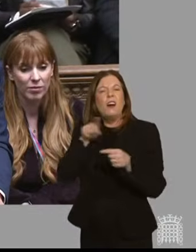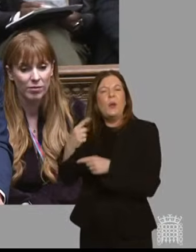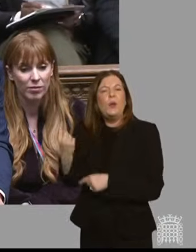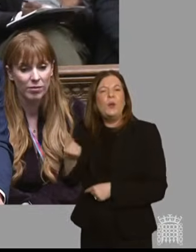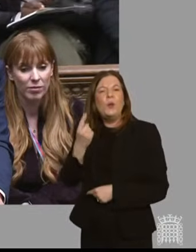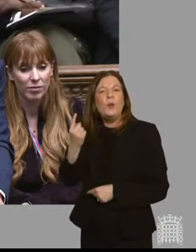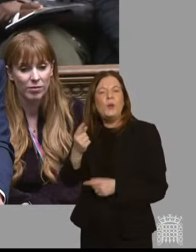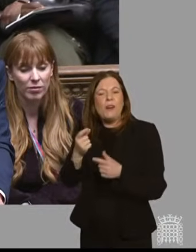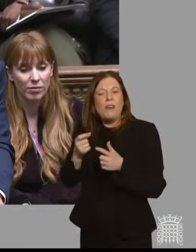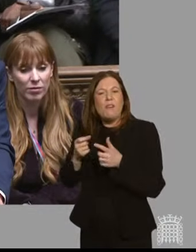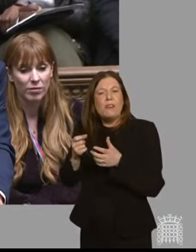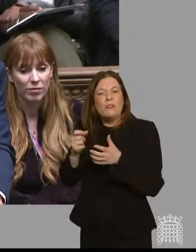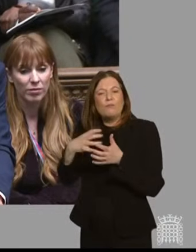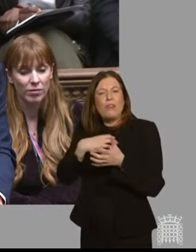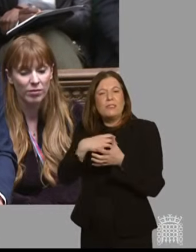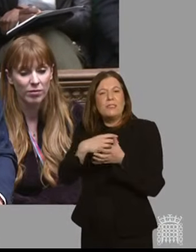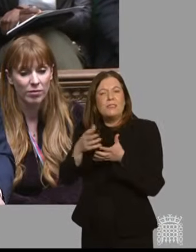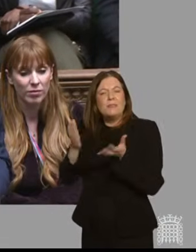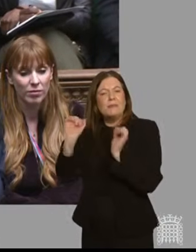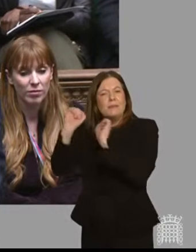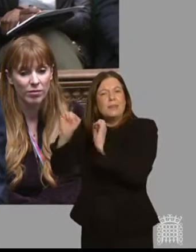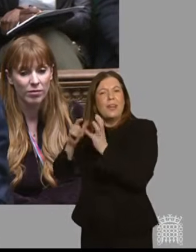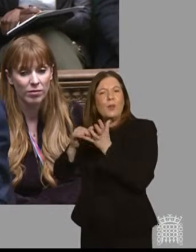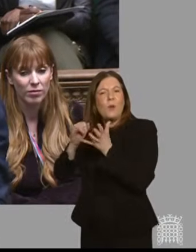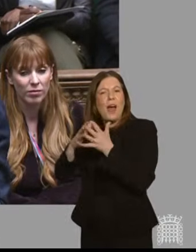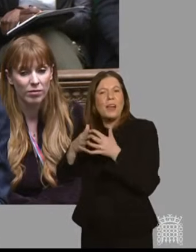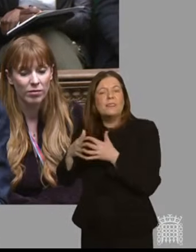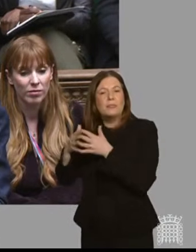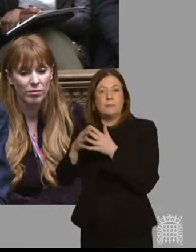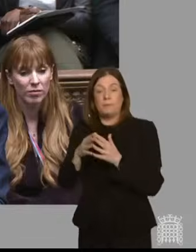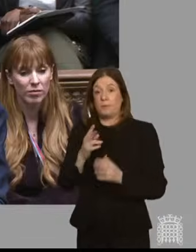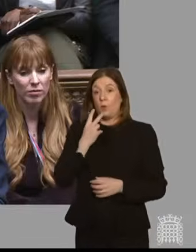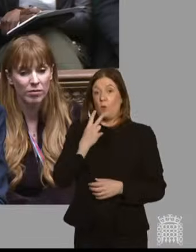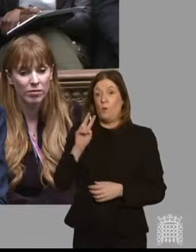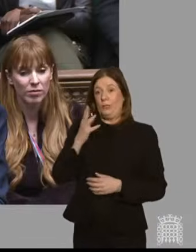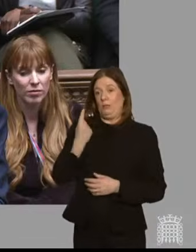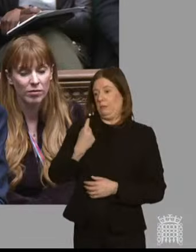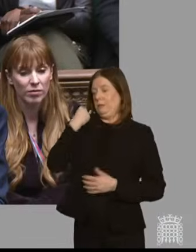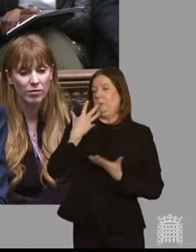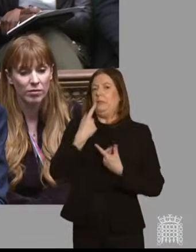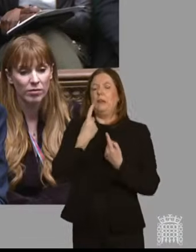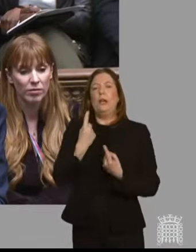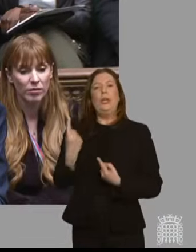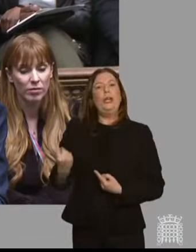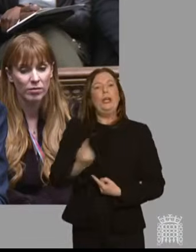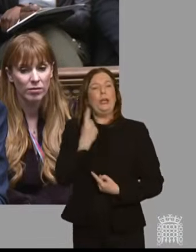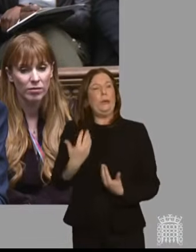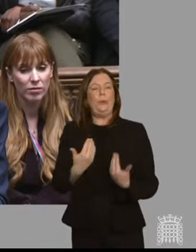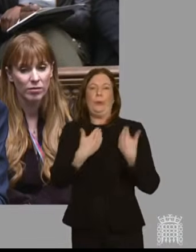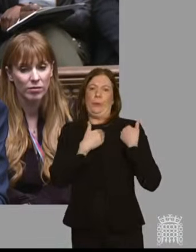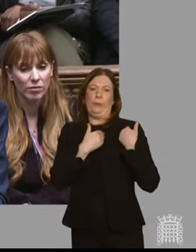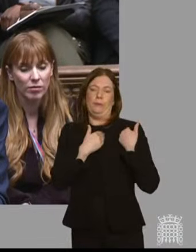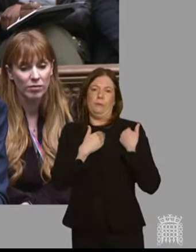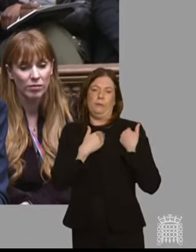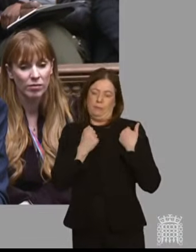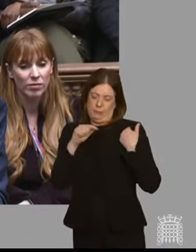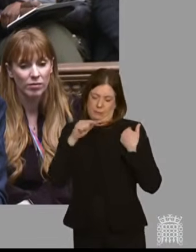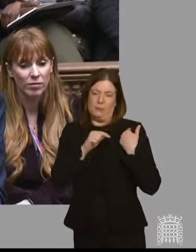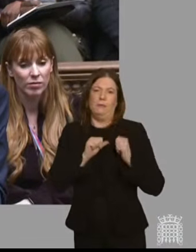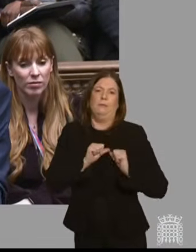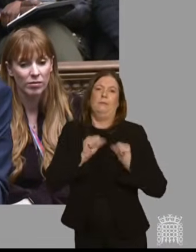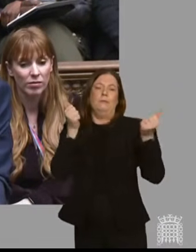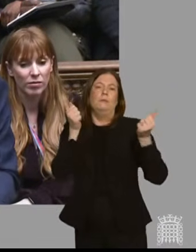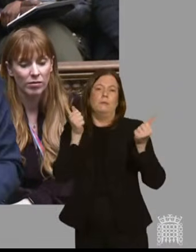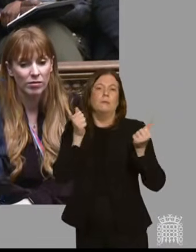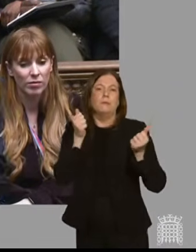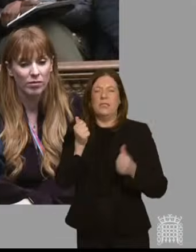price of greatness is responsibility." Now, I don't think the British public are expecting greatness from this Prime Minister, just a bit of accountability.